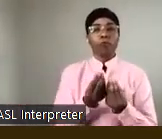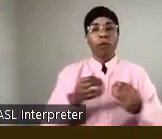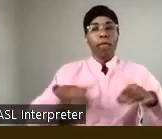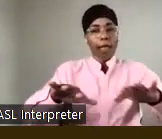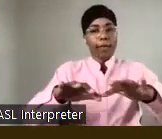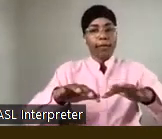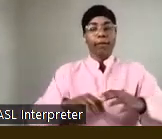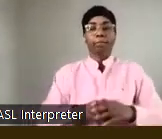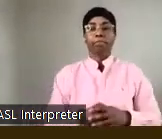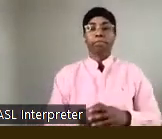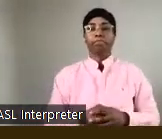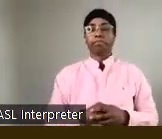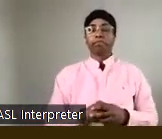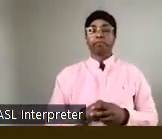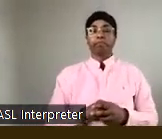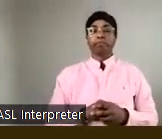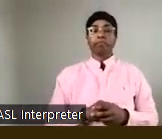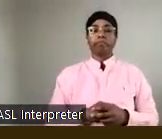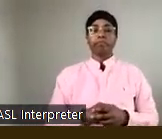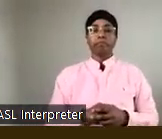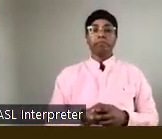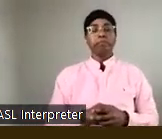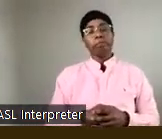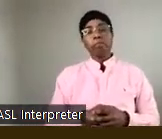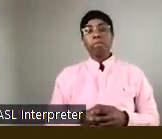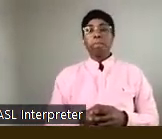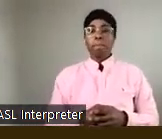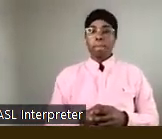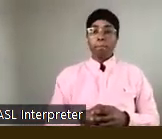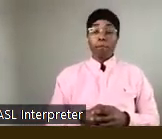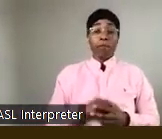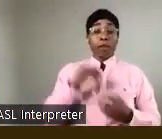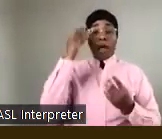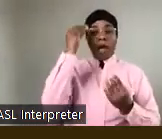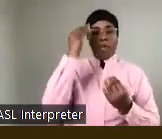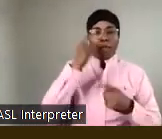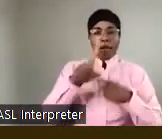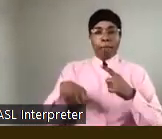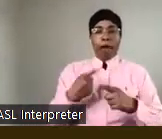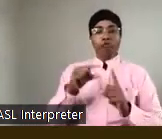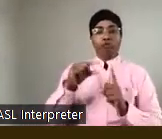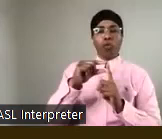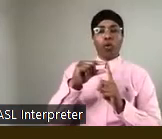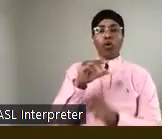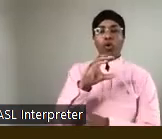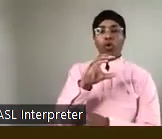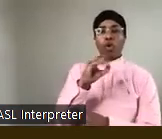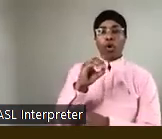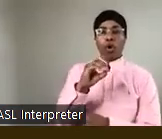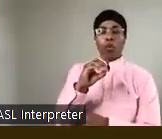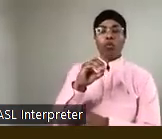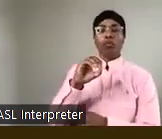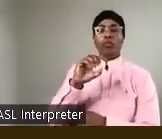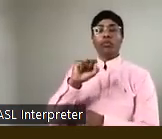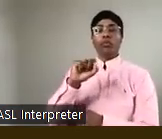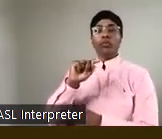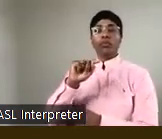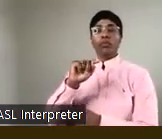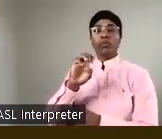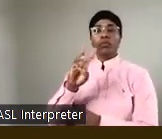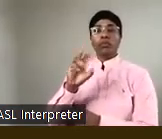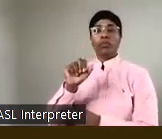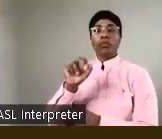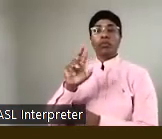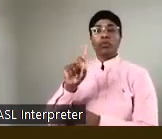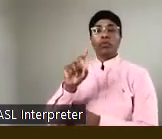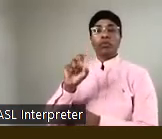You know, why do I guess to think about co-stewardship and why we are really heavily focused on